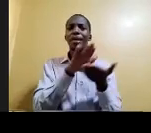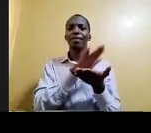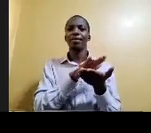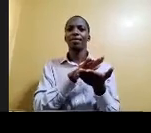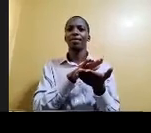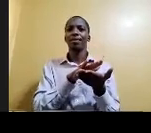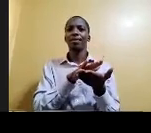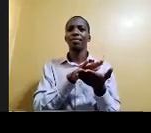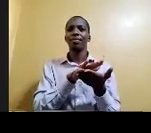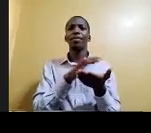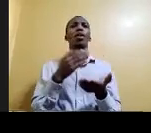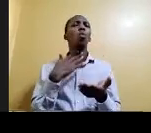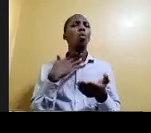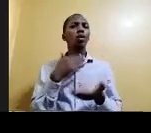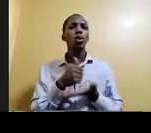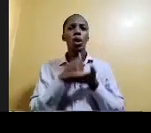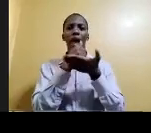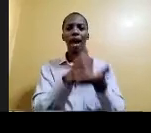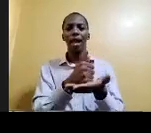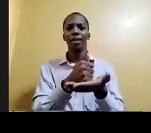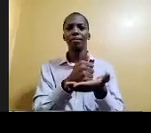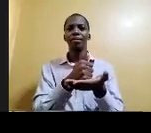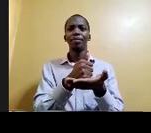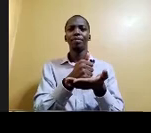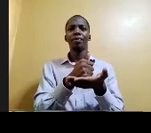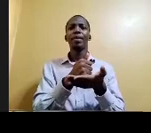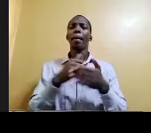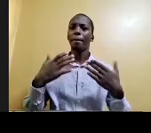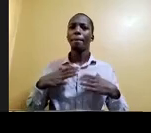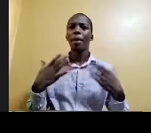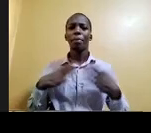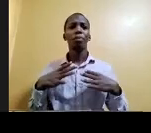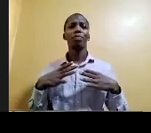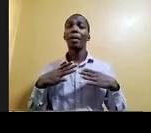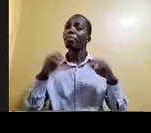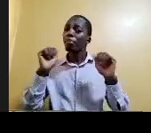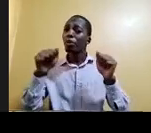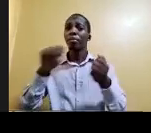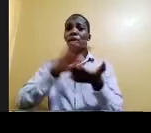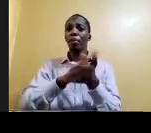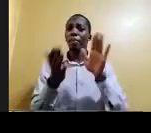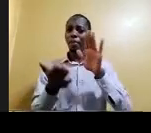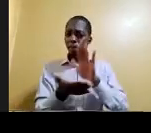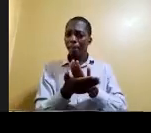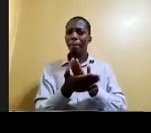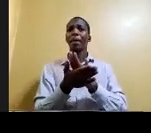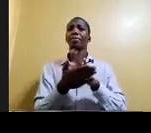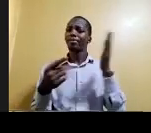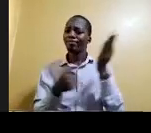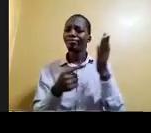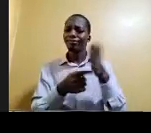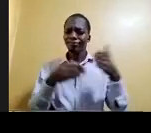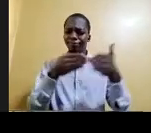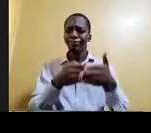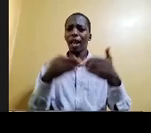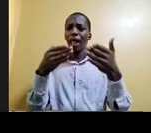seek to assist our populations and our people might become insurmountable technical barriers to trade and